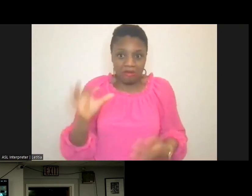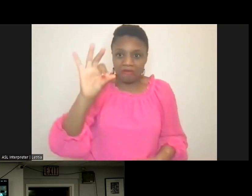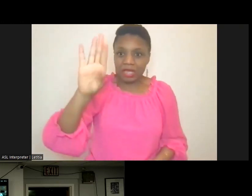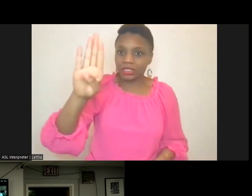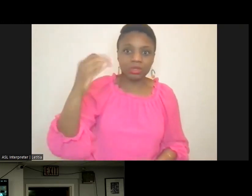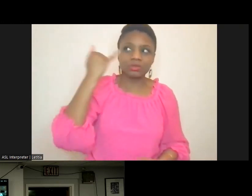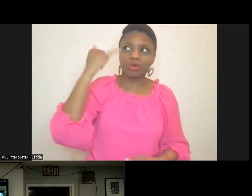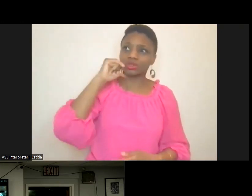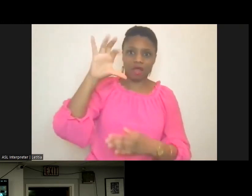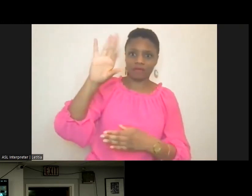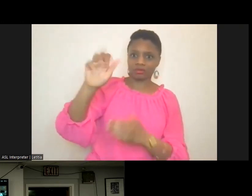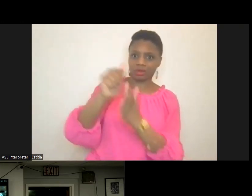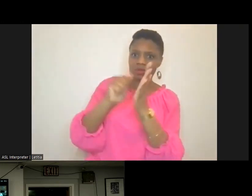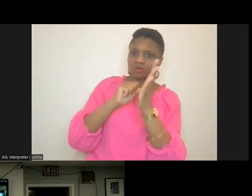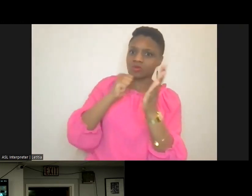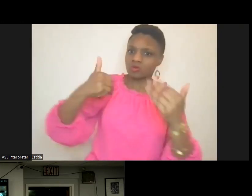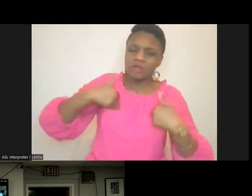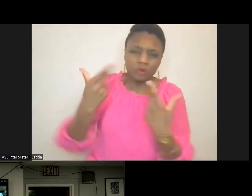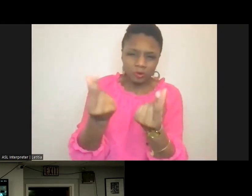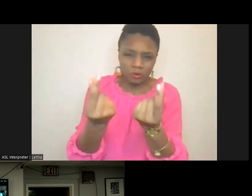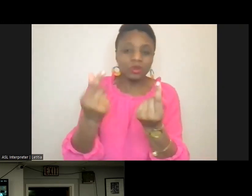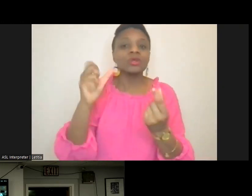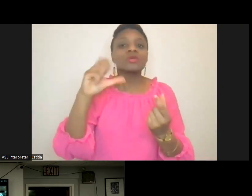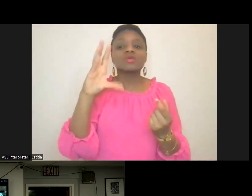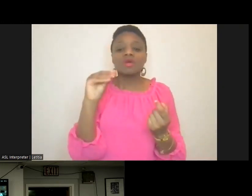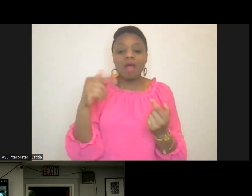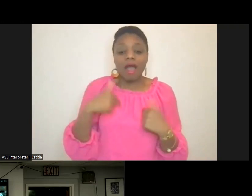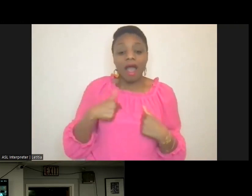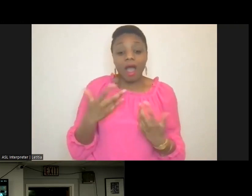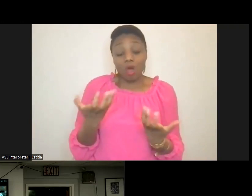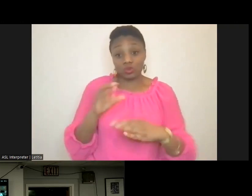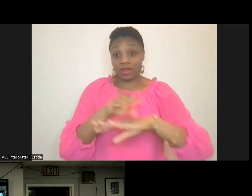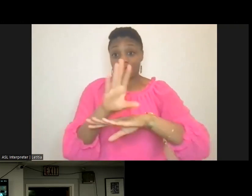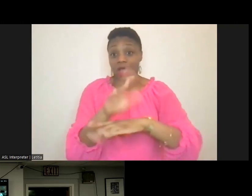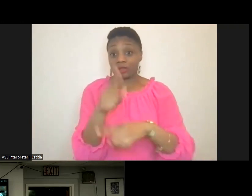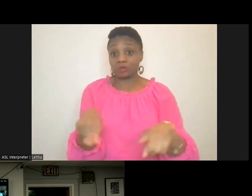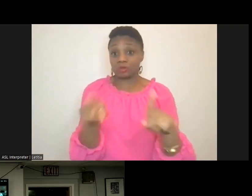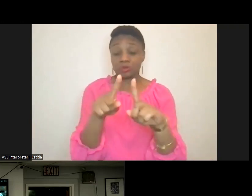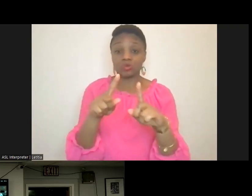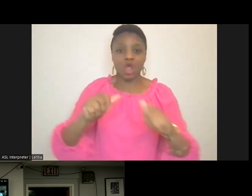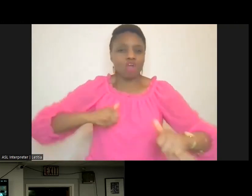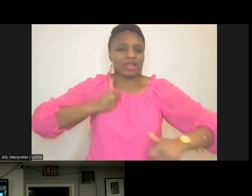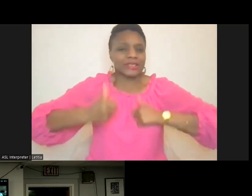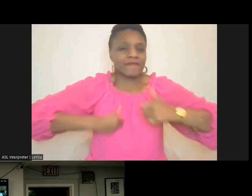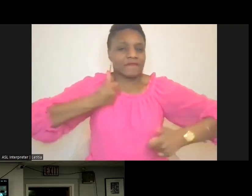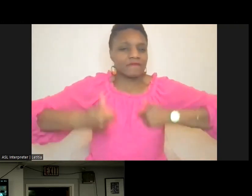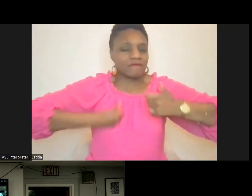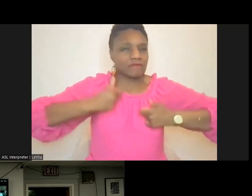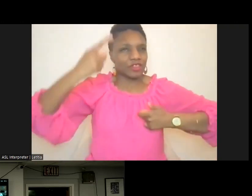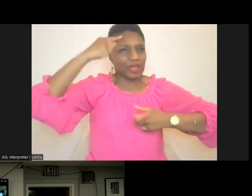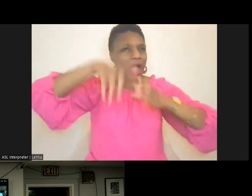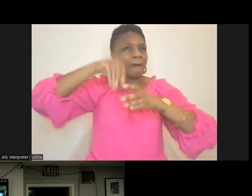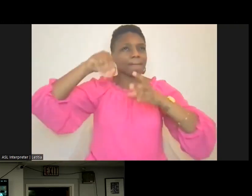Facebook. So I think, you know, I would advise you to be aggressive on the communication if you want this effort to